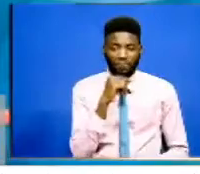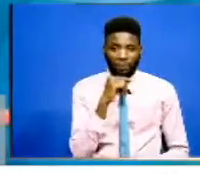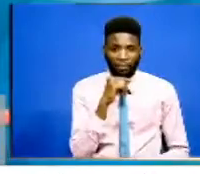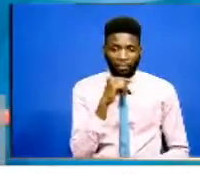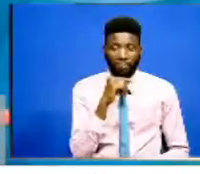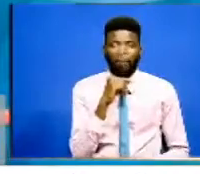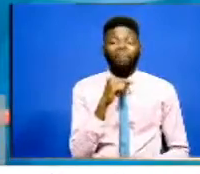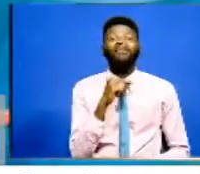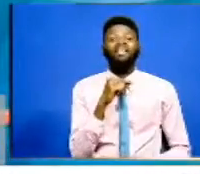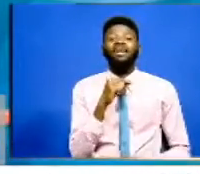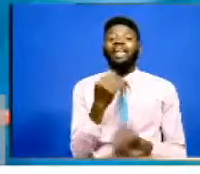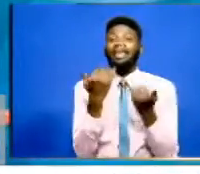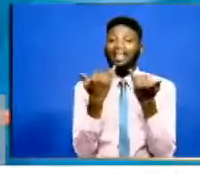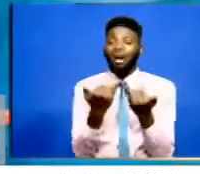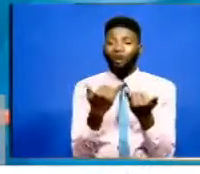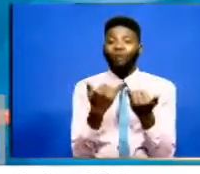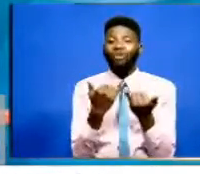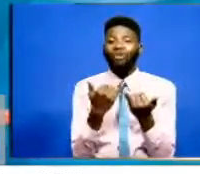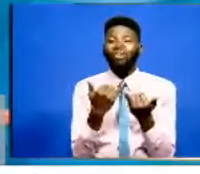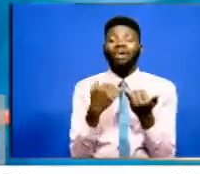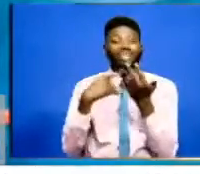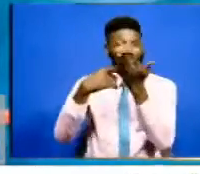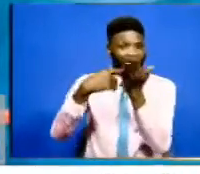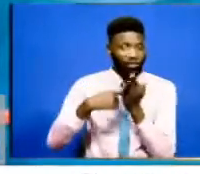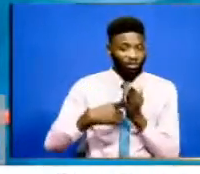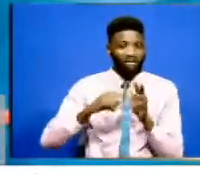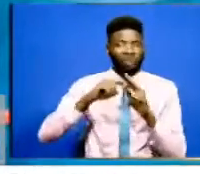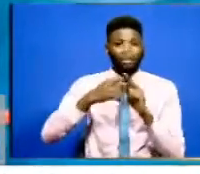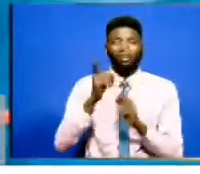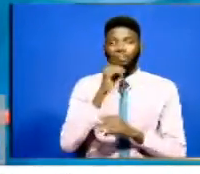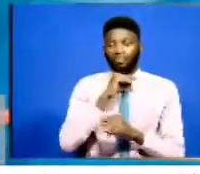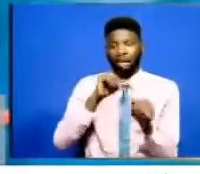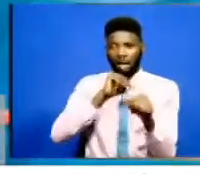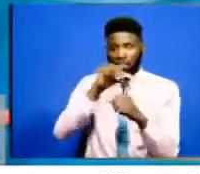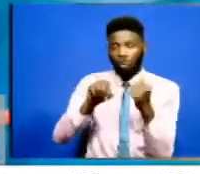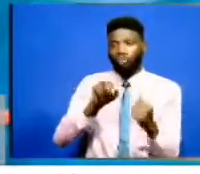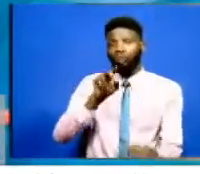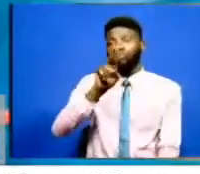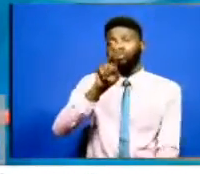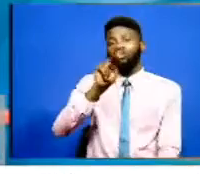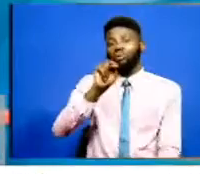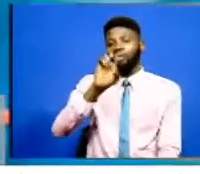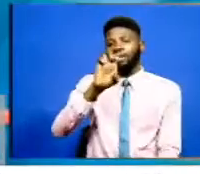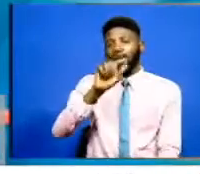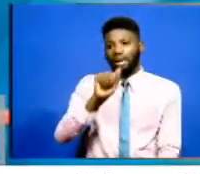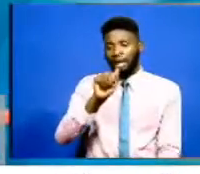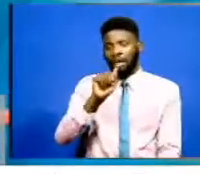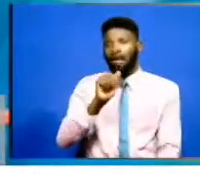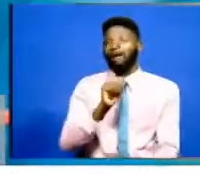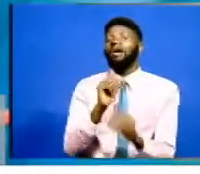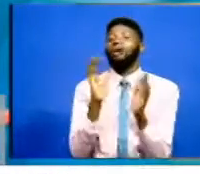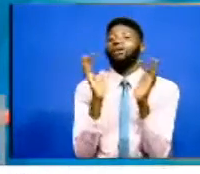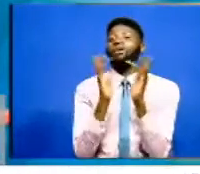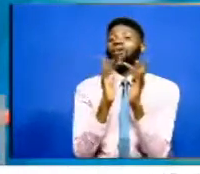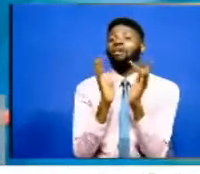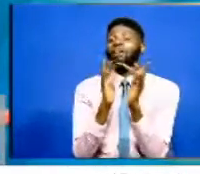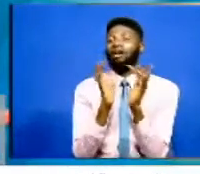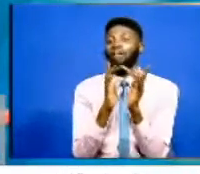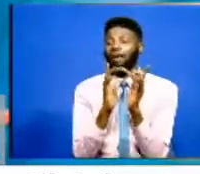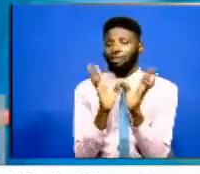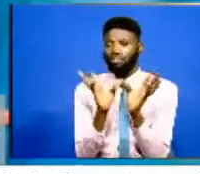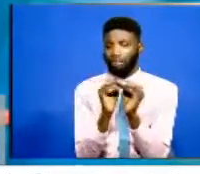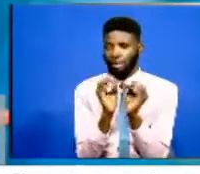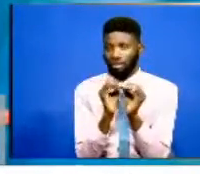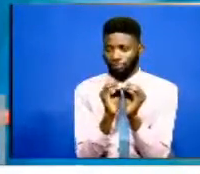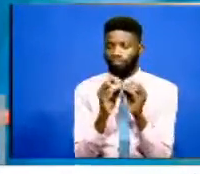discussions have started during this online UNEA section. It will go through the